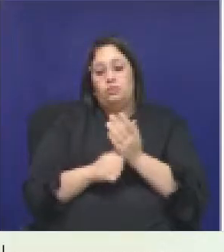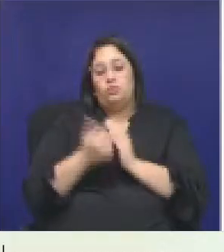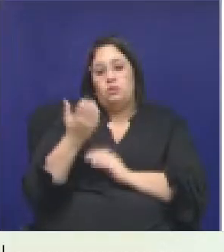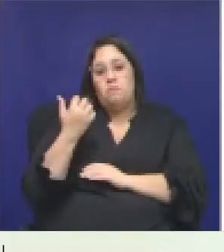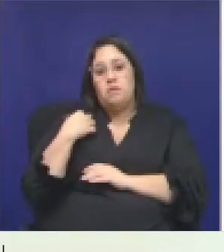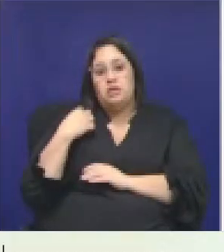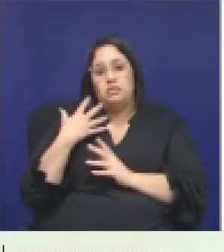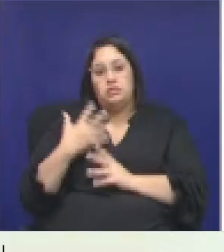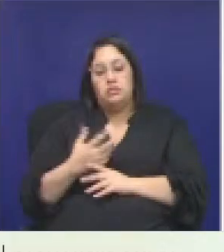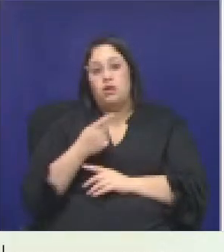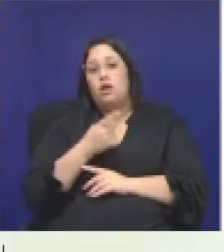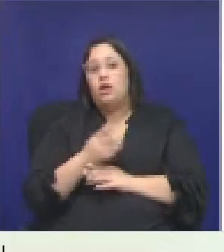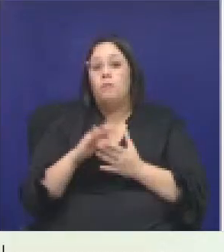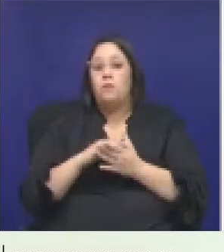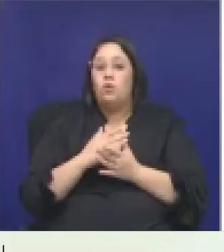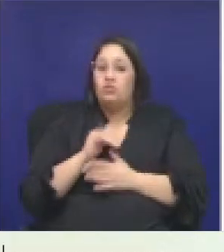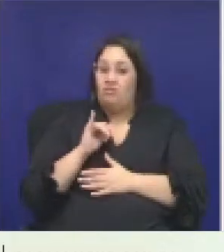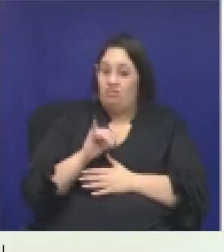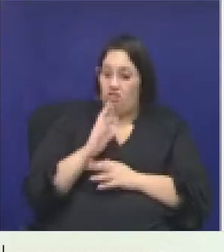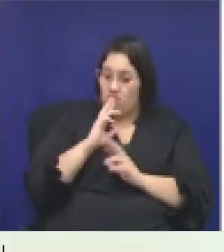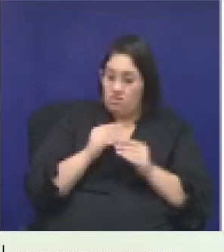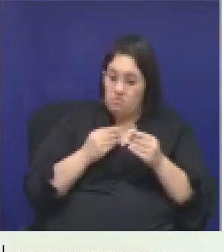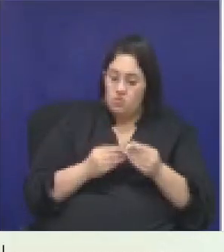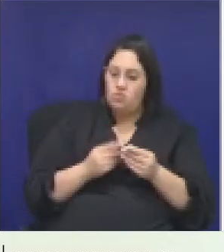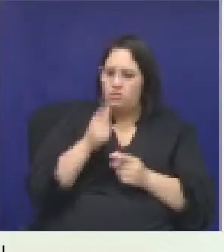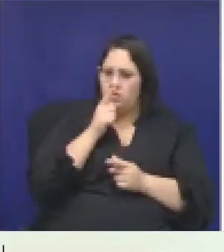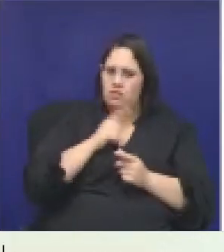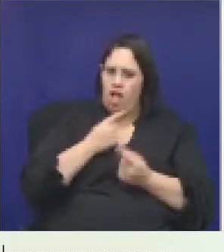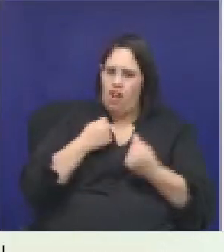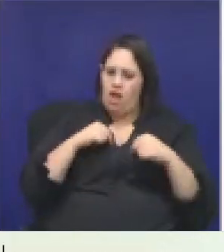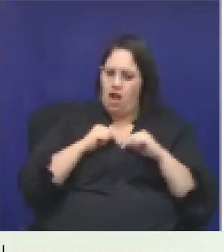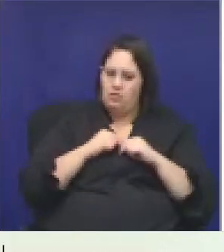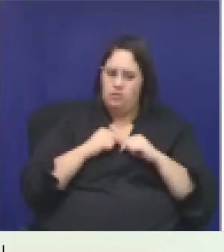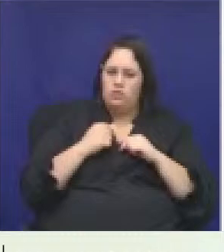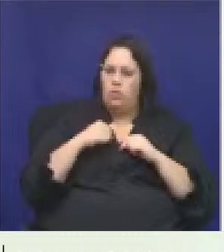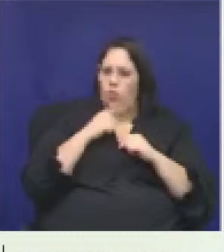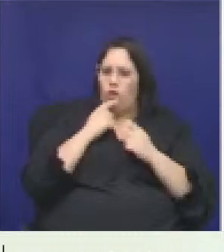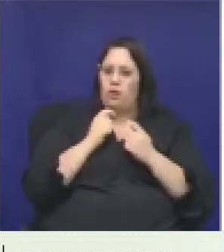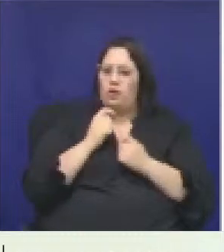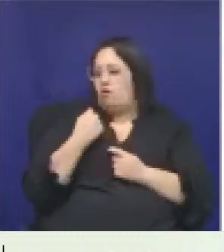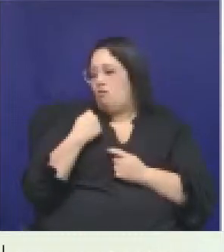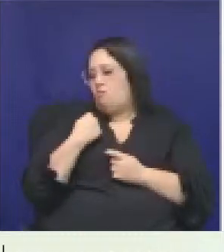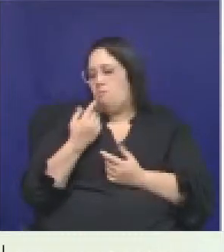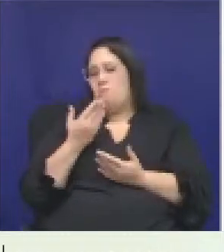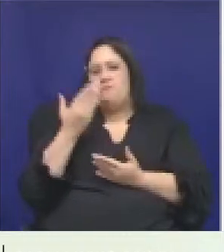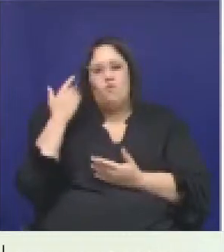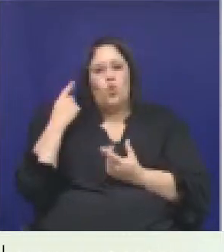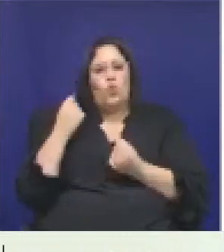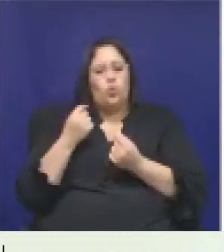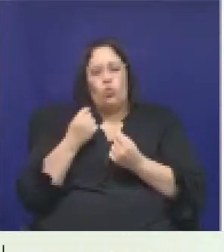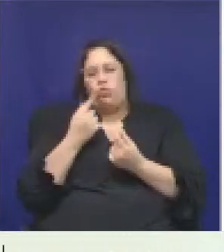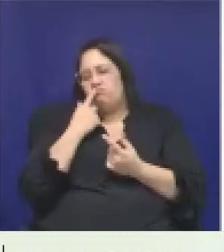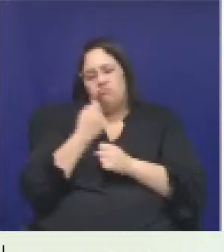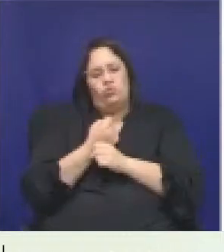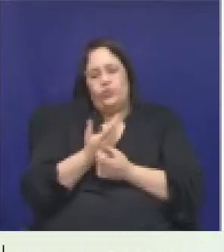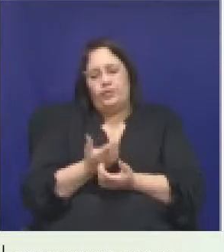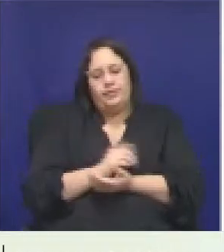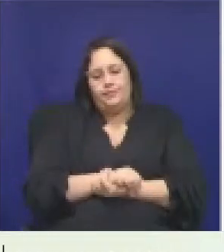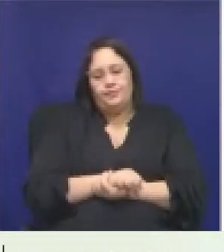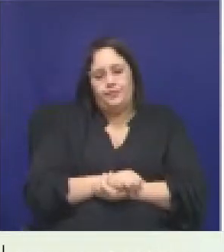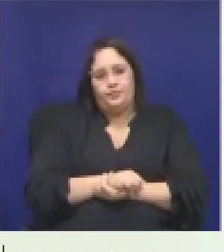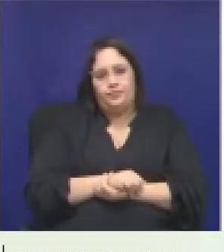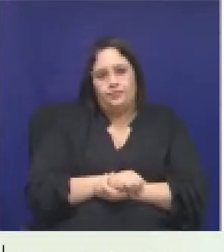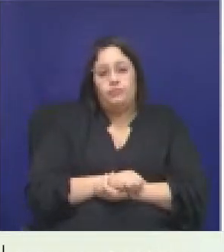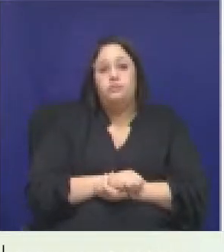that is exactly their reports that tell us that what we've done in the past is clearly not working.